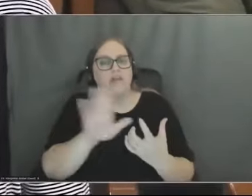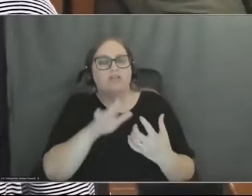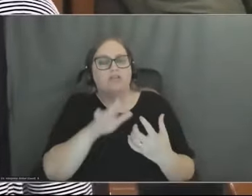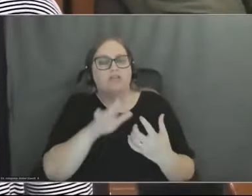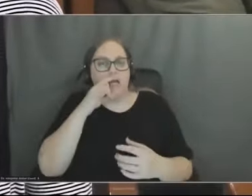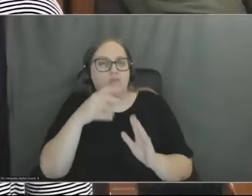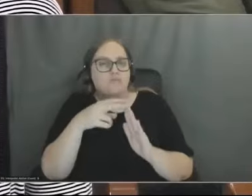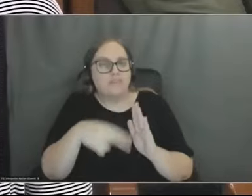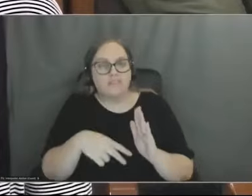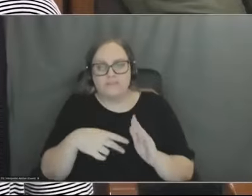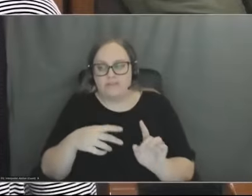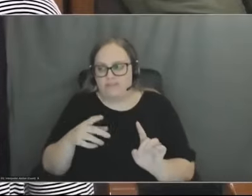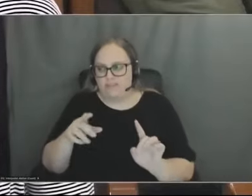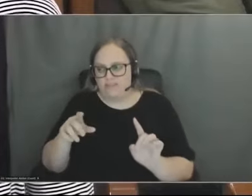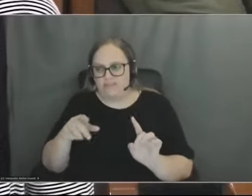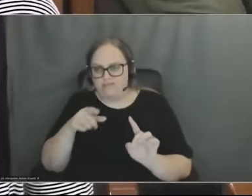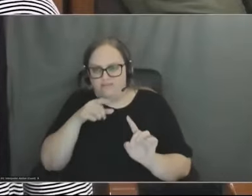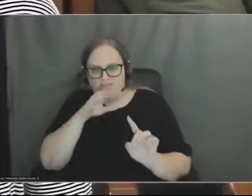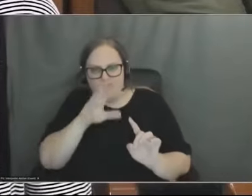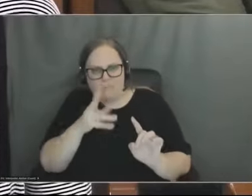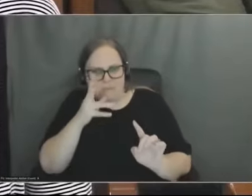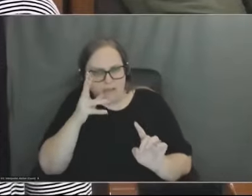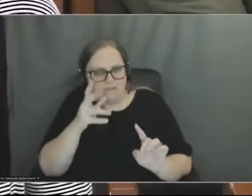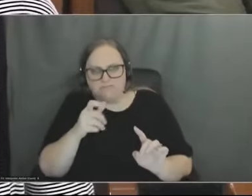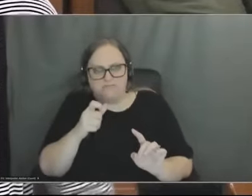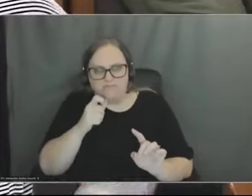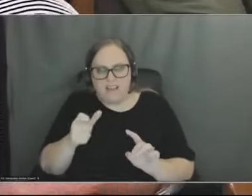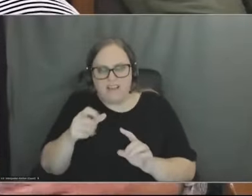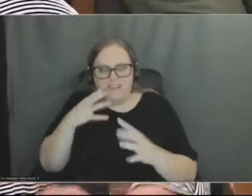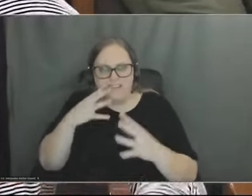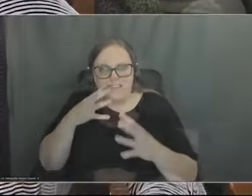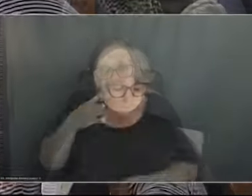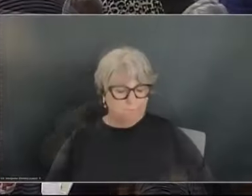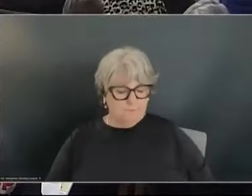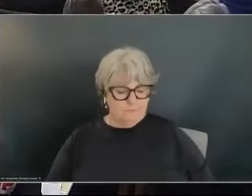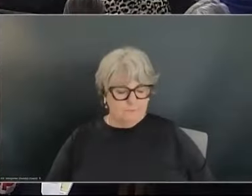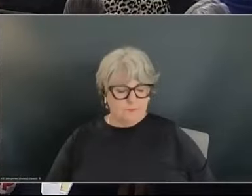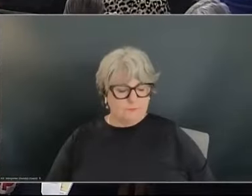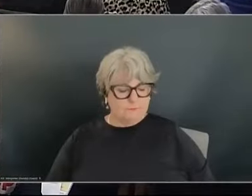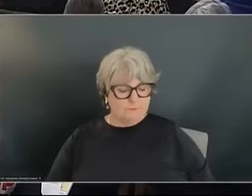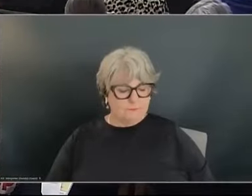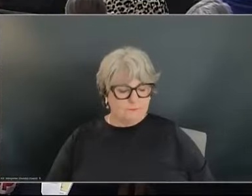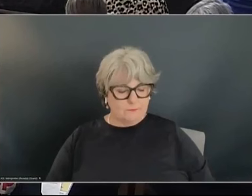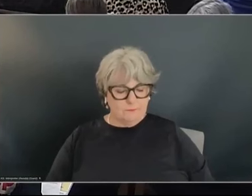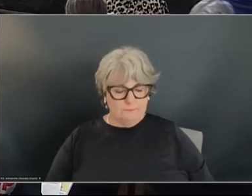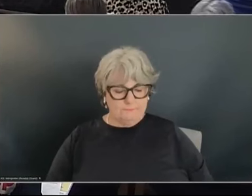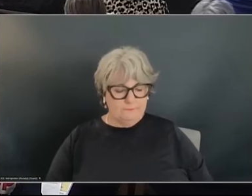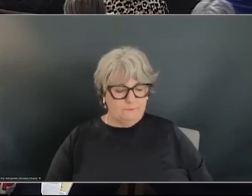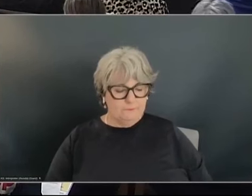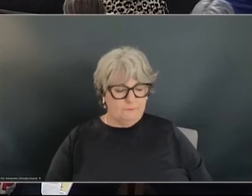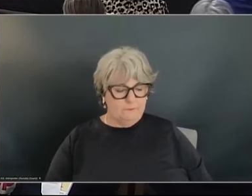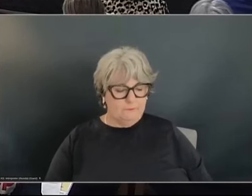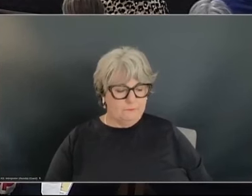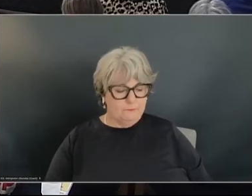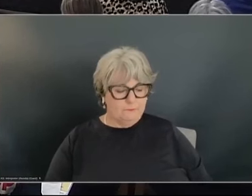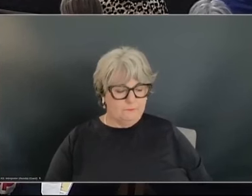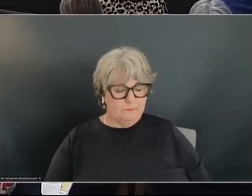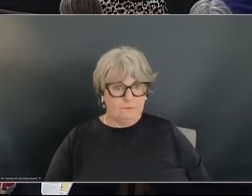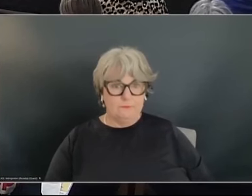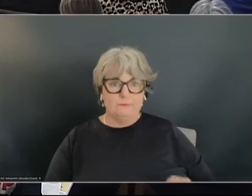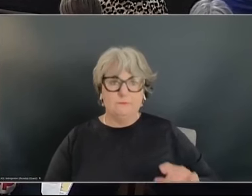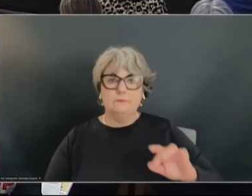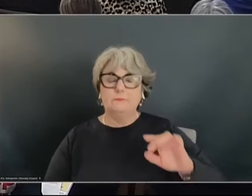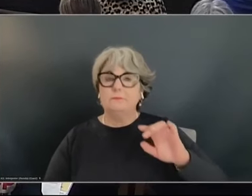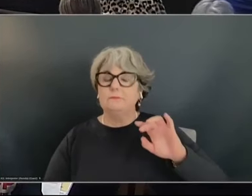should decide for other families that any book should be removed from a library. Another school librarian said having access to all